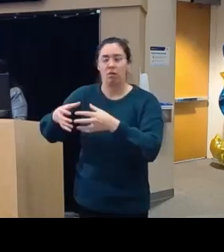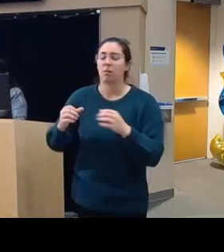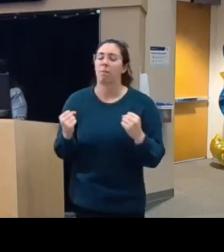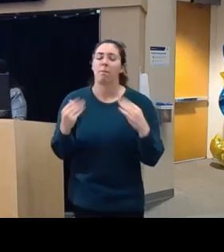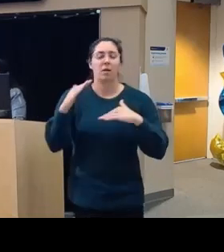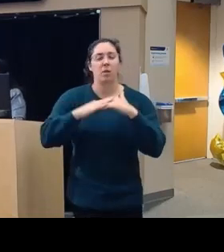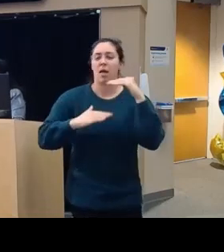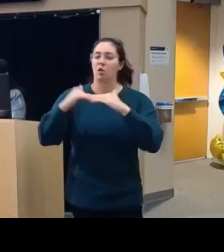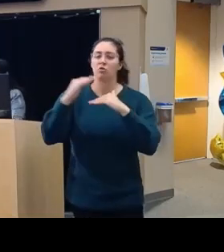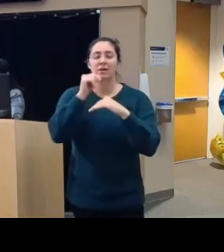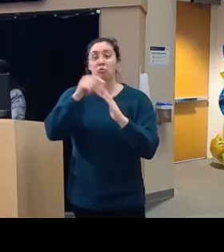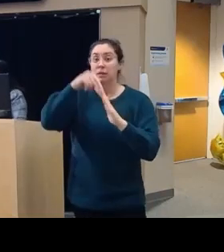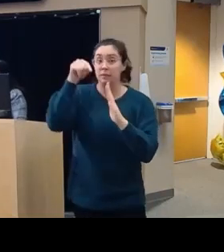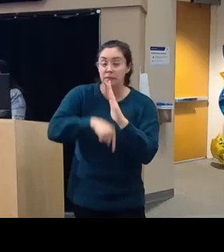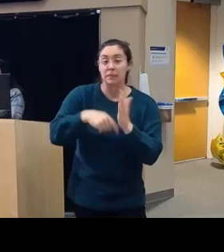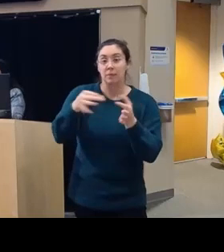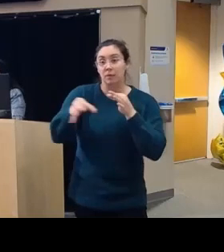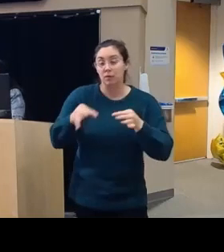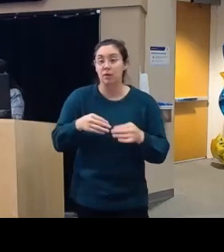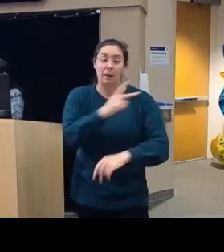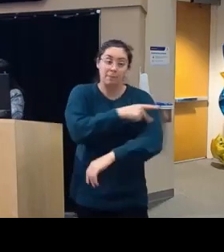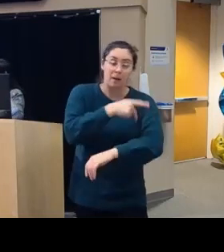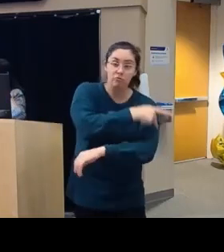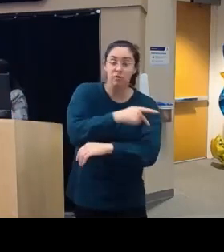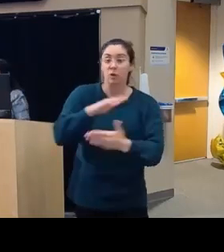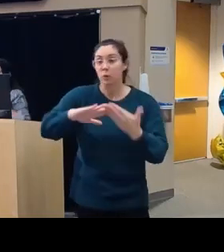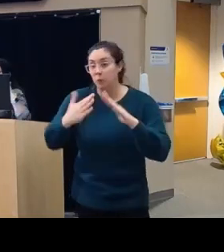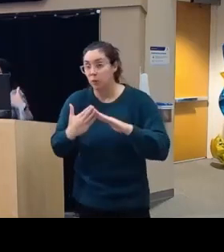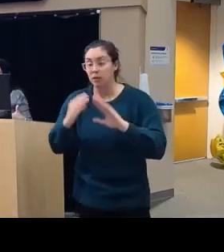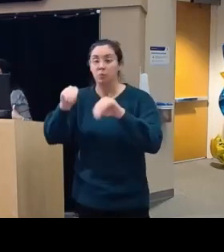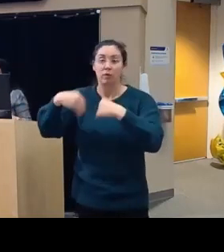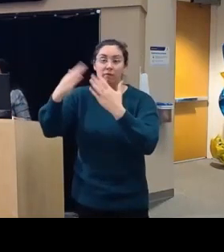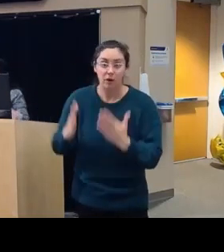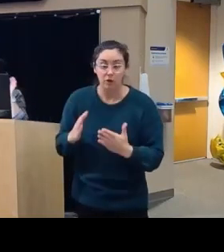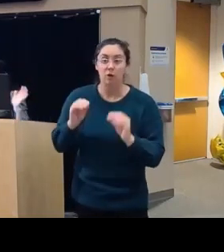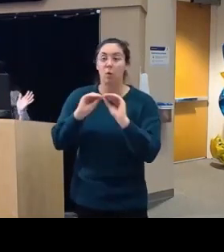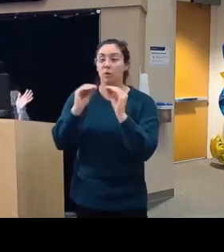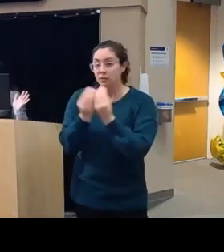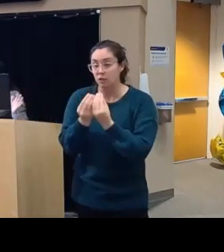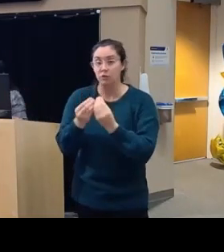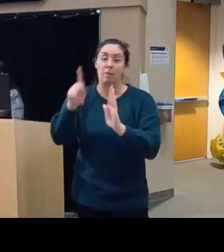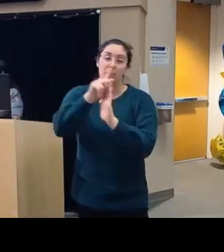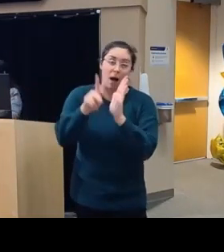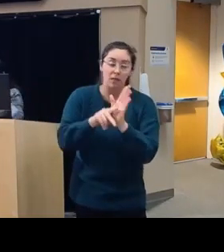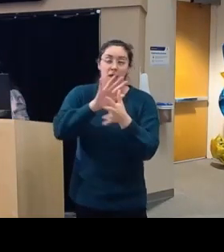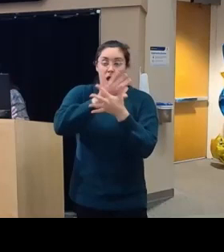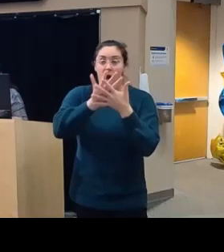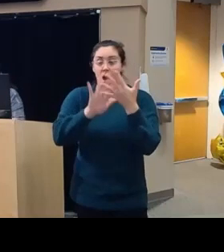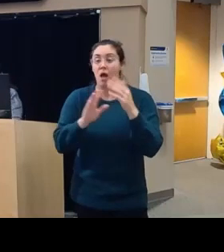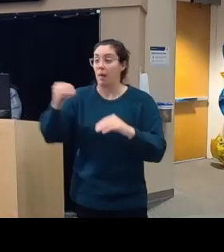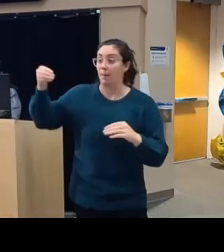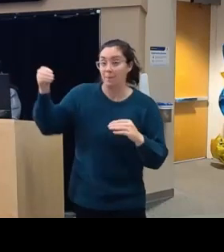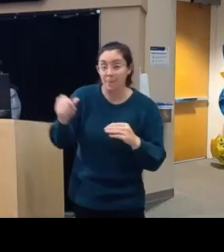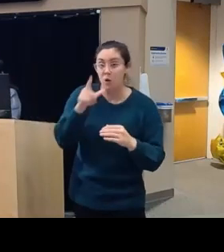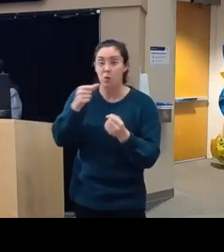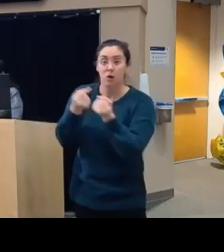multi-level. We didn't go into it as much, but it's the patient level, the community, provider, organizational, policy, the